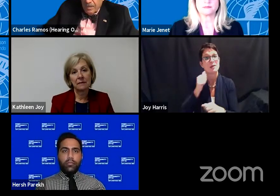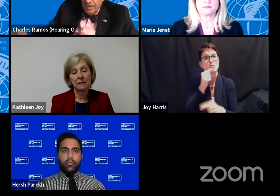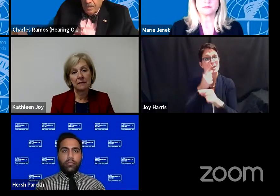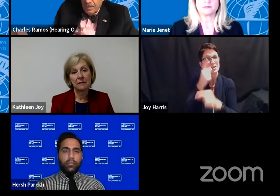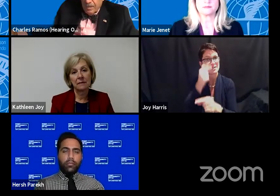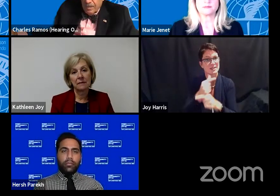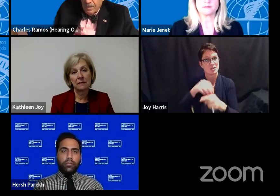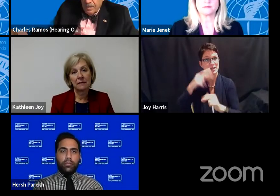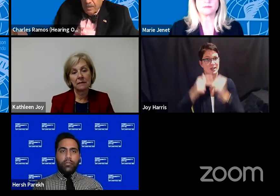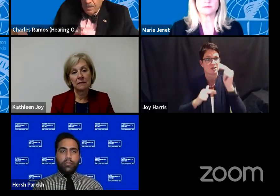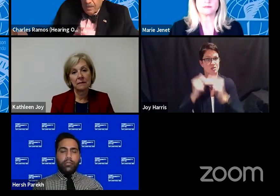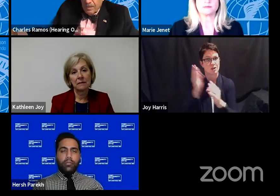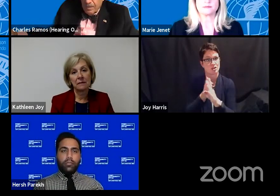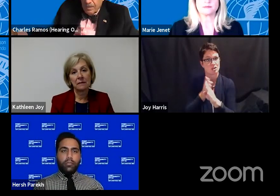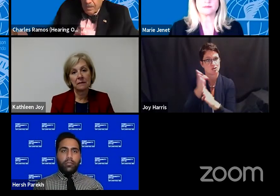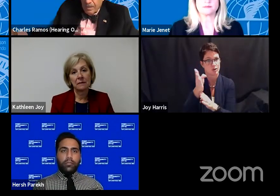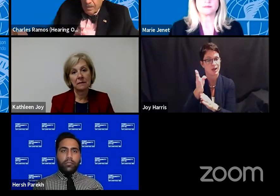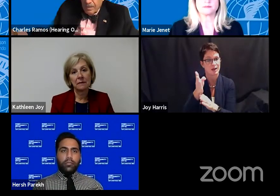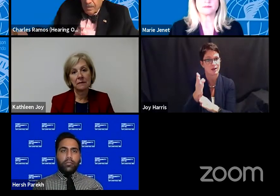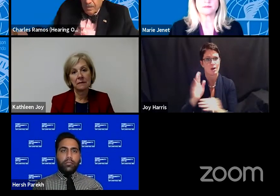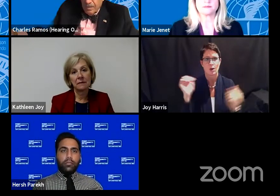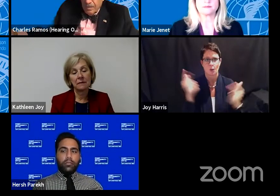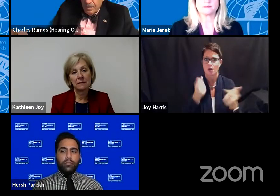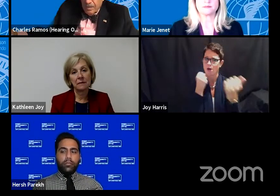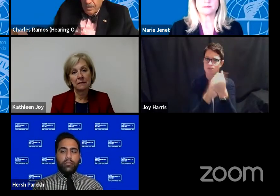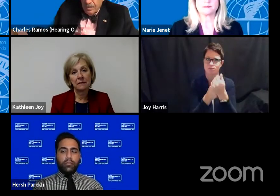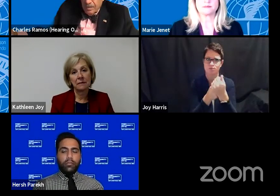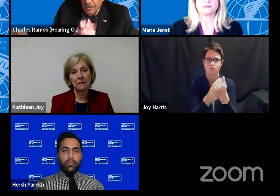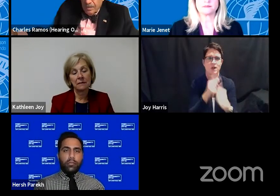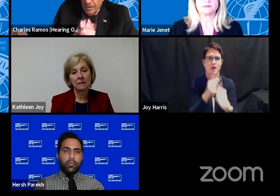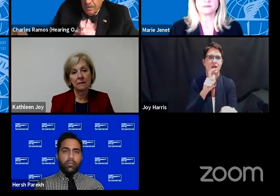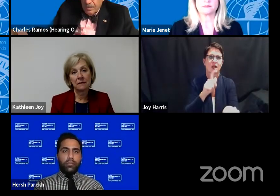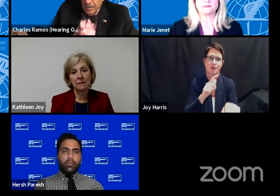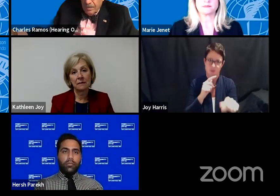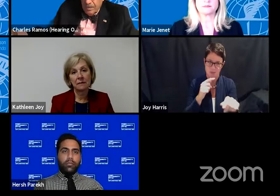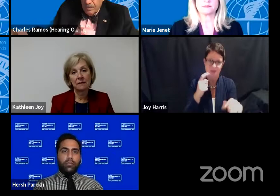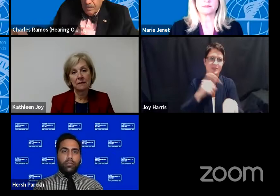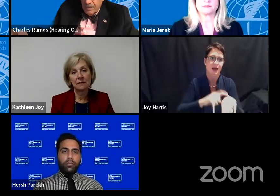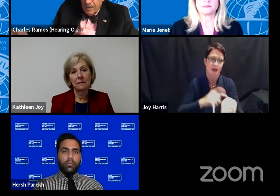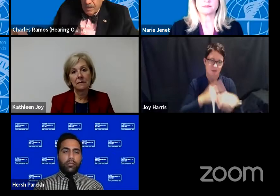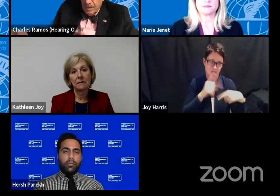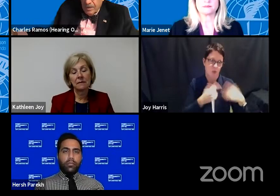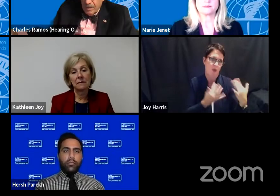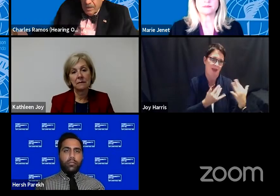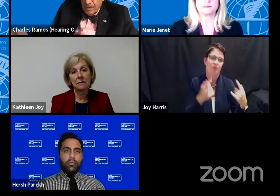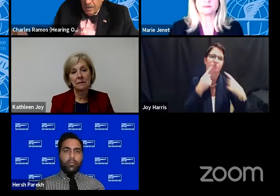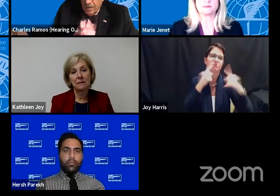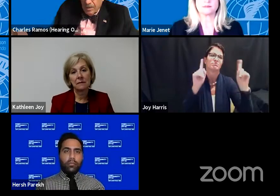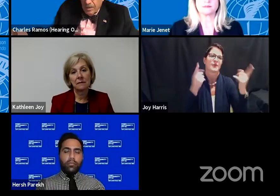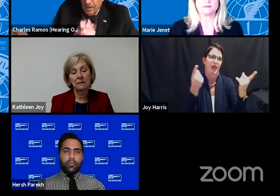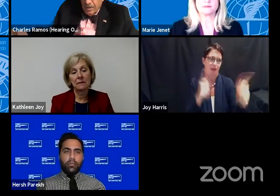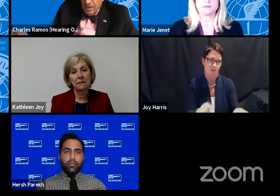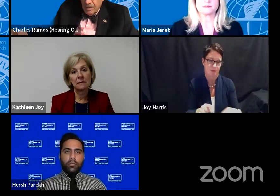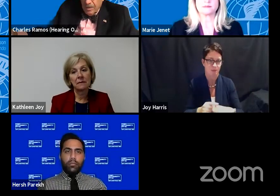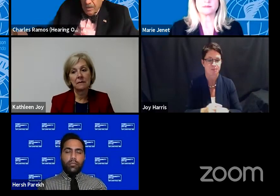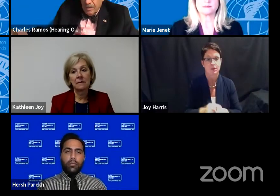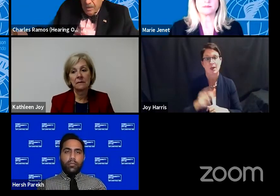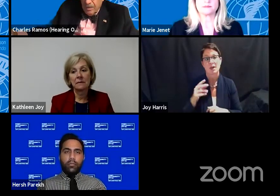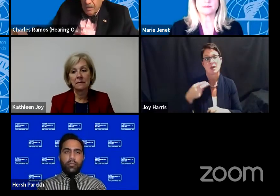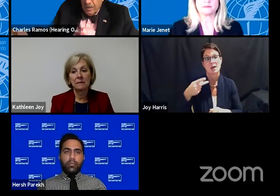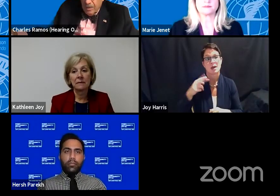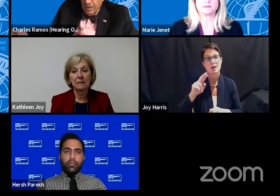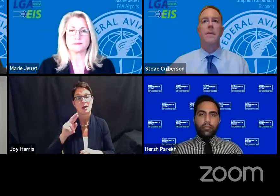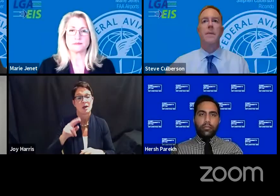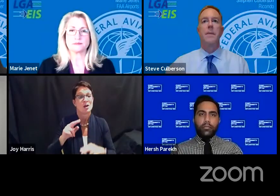in the construction trades, all of whom stand in support of this long overdue project. Projects such as the air